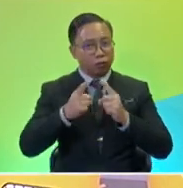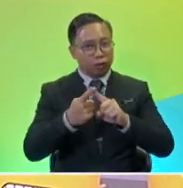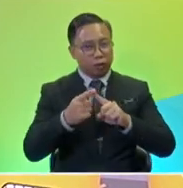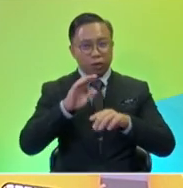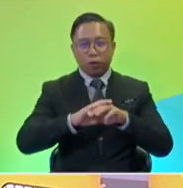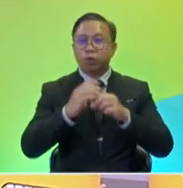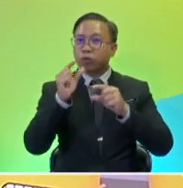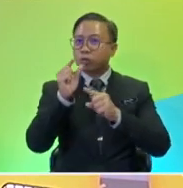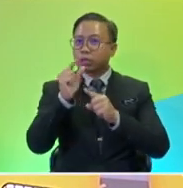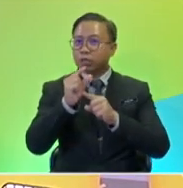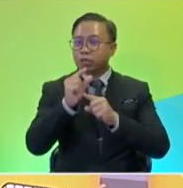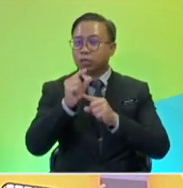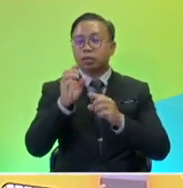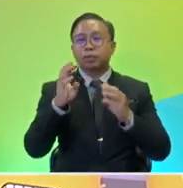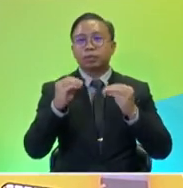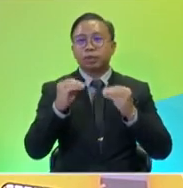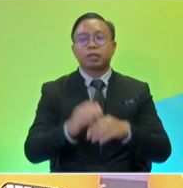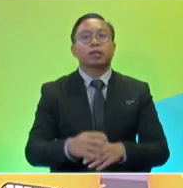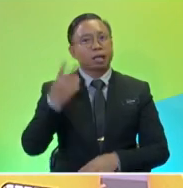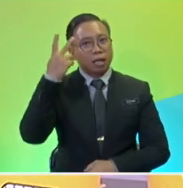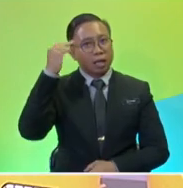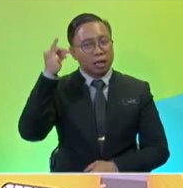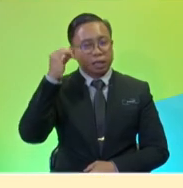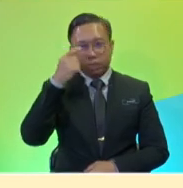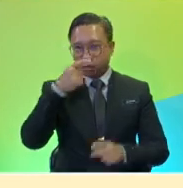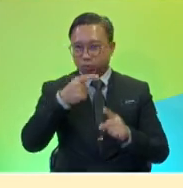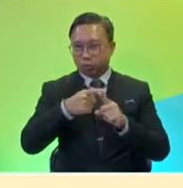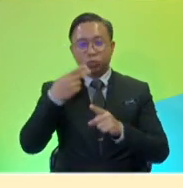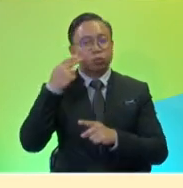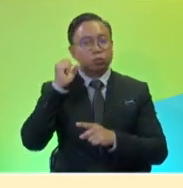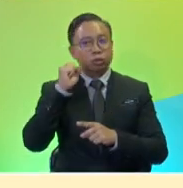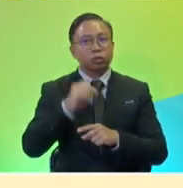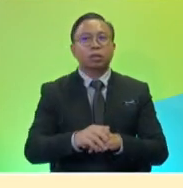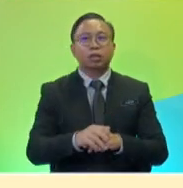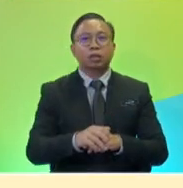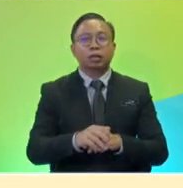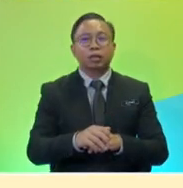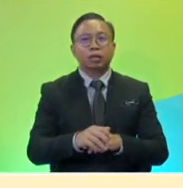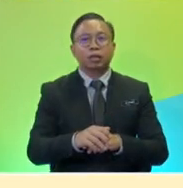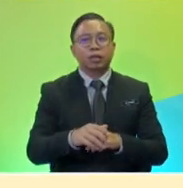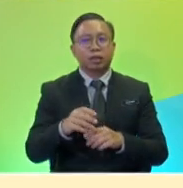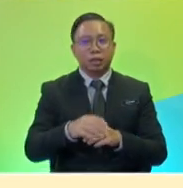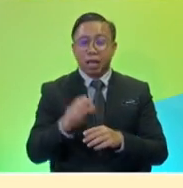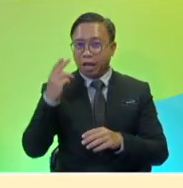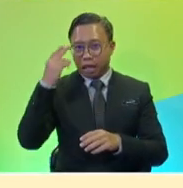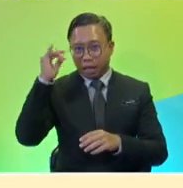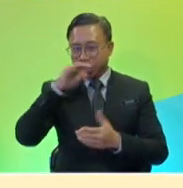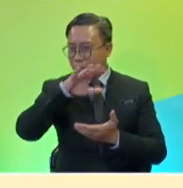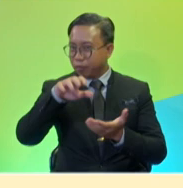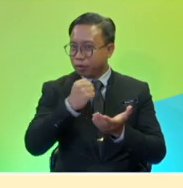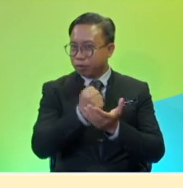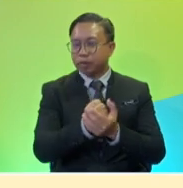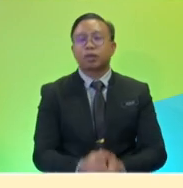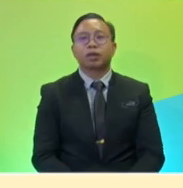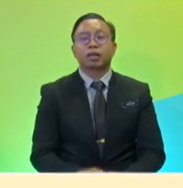Meets. Hi everyone, let's say hi to Husna. Let's say hi to Farouk, Raksha, as well as Kaisara. Hi everyone.